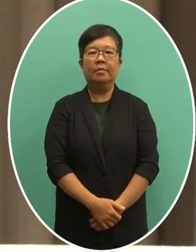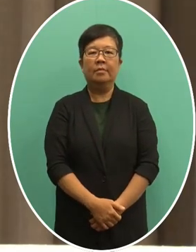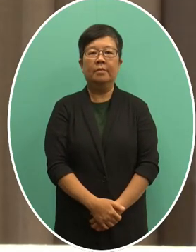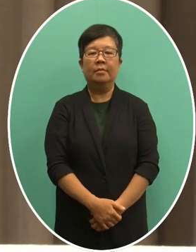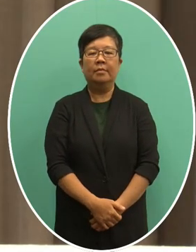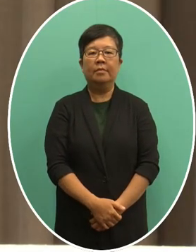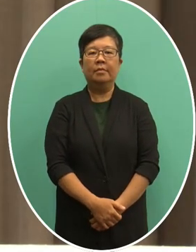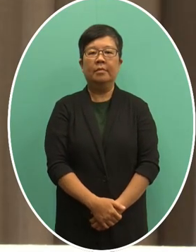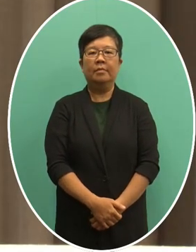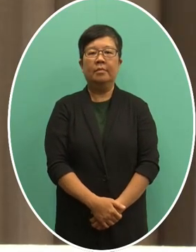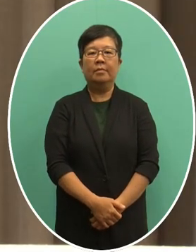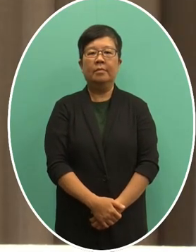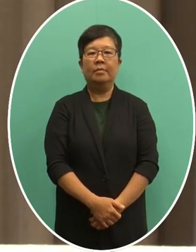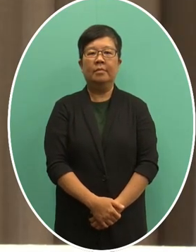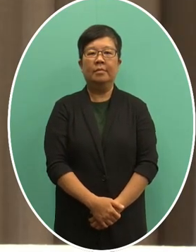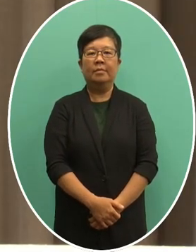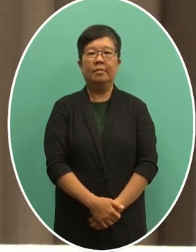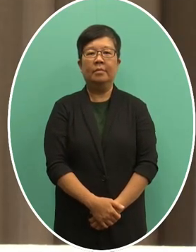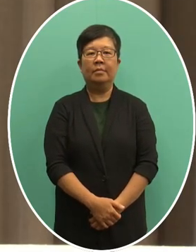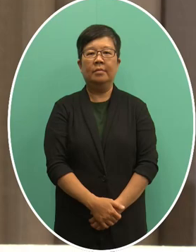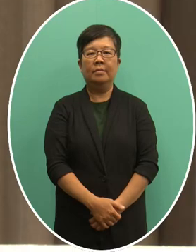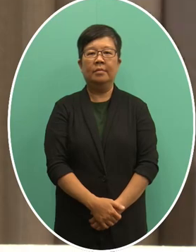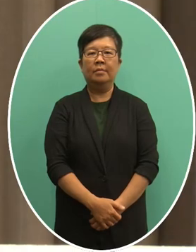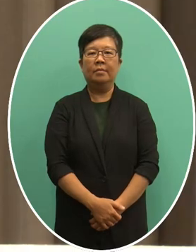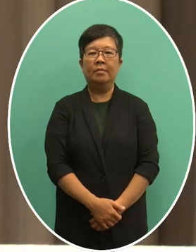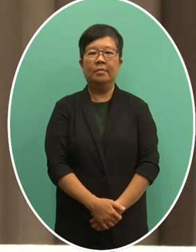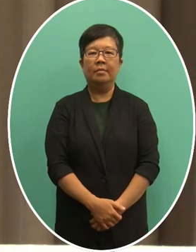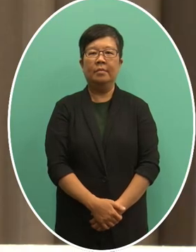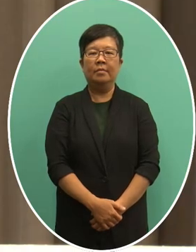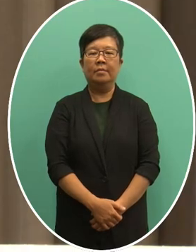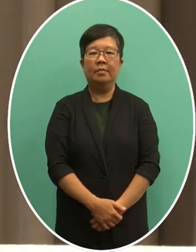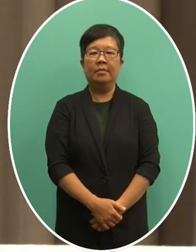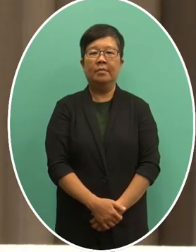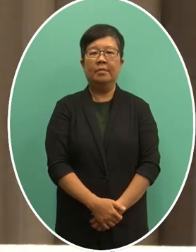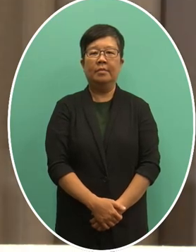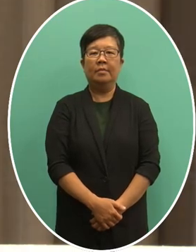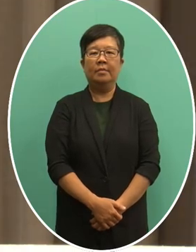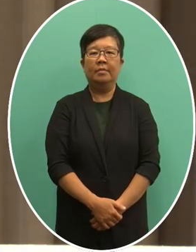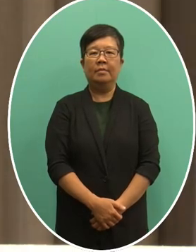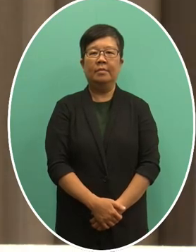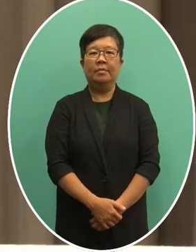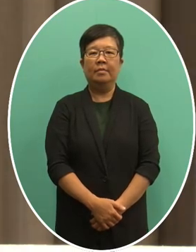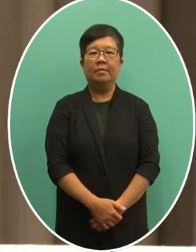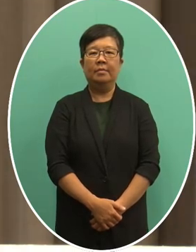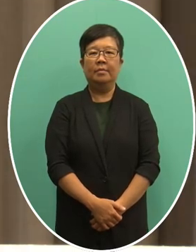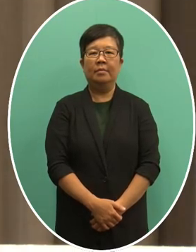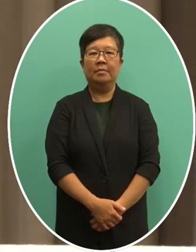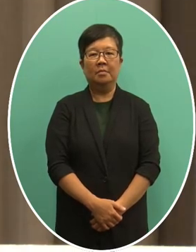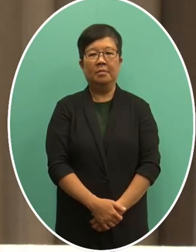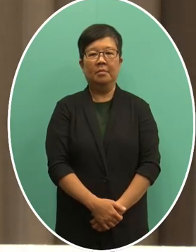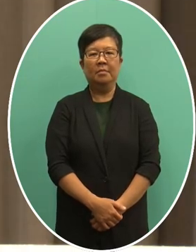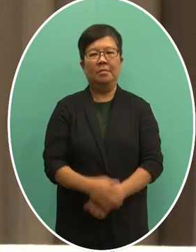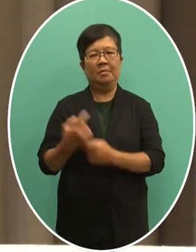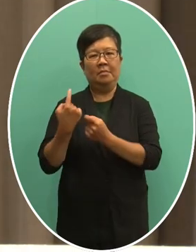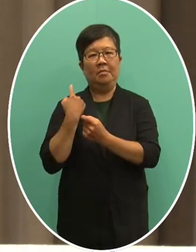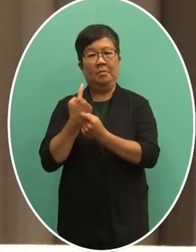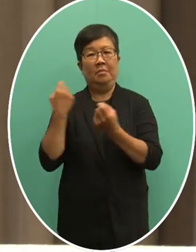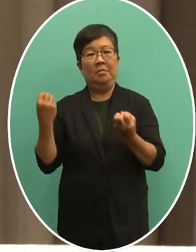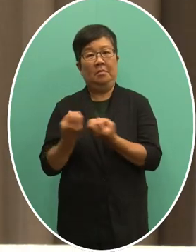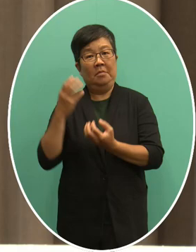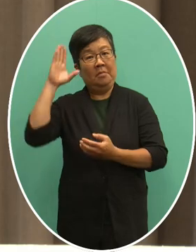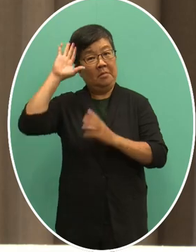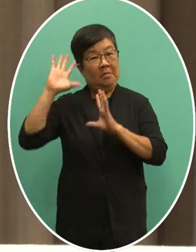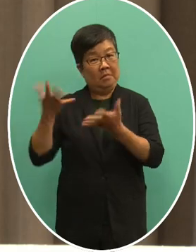particularlyLast yearFebruaryThe Russia invaded UkraineYou see the whole world is